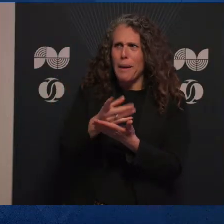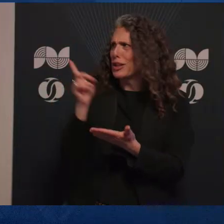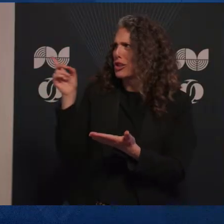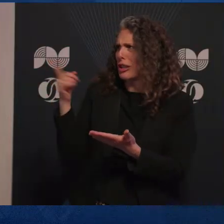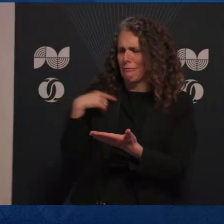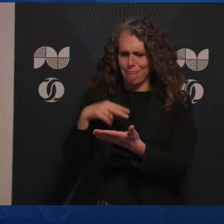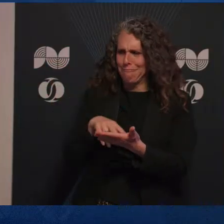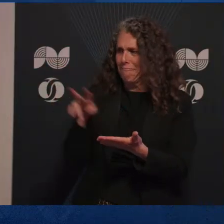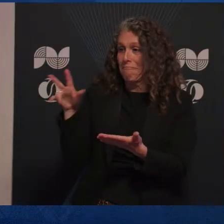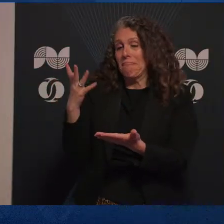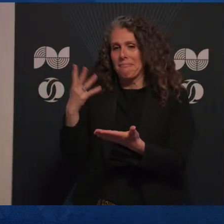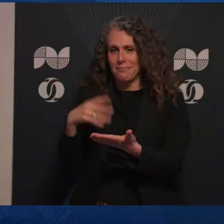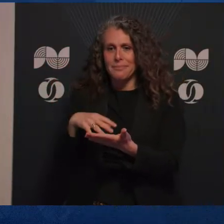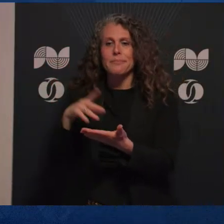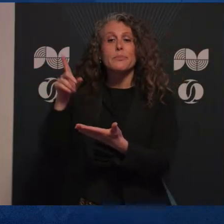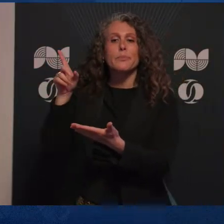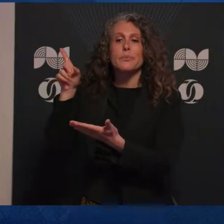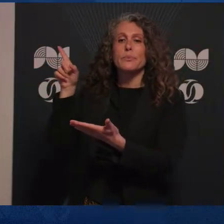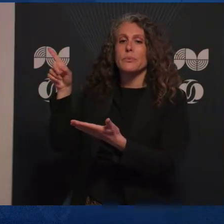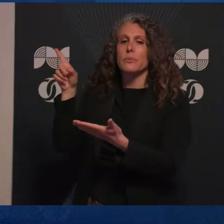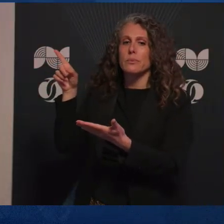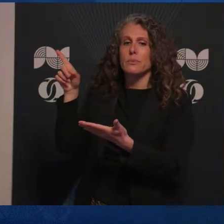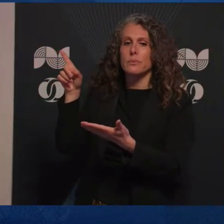the code, as you can see, is